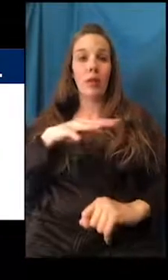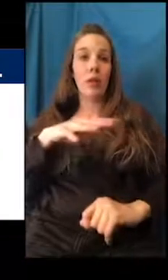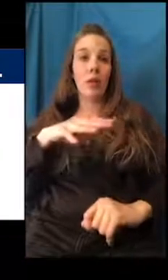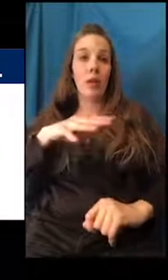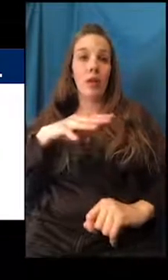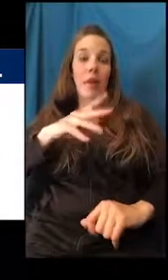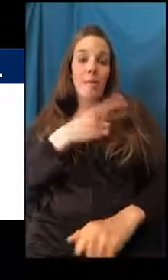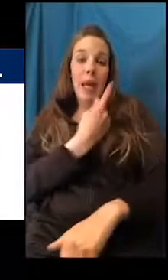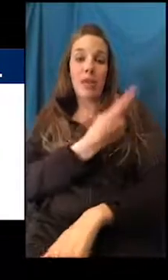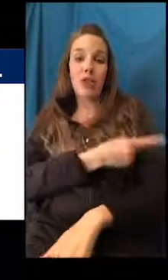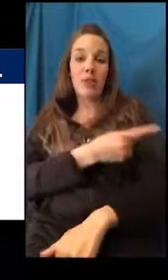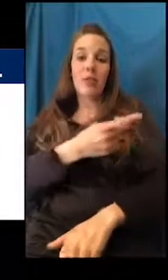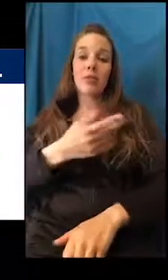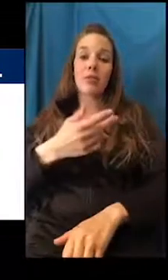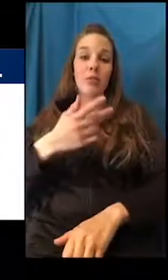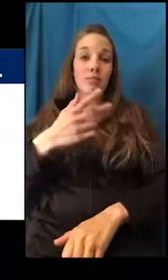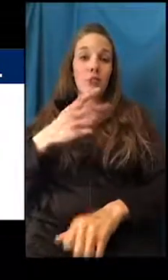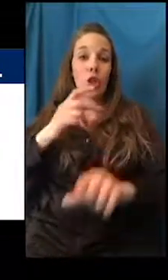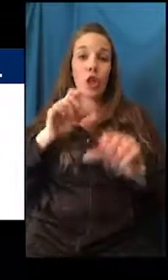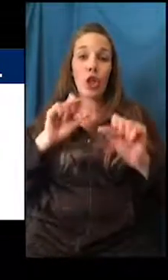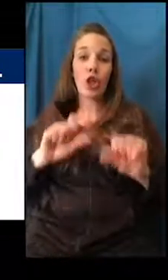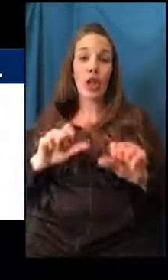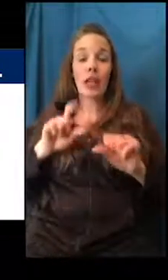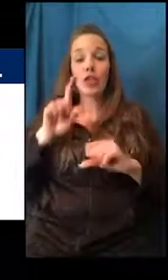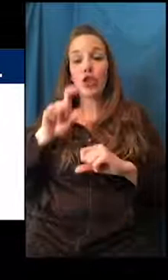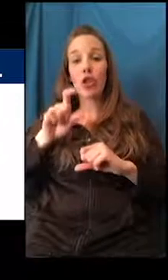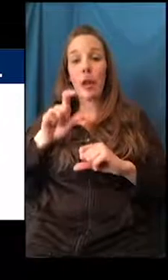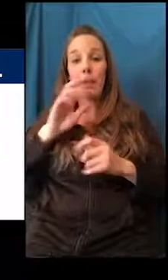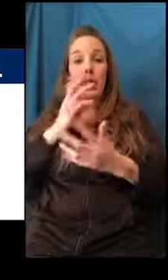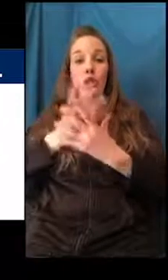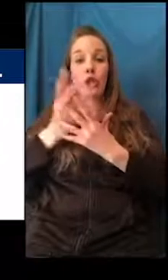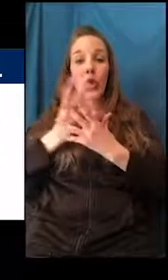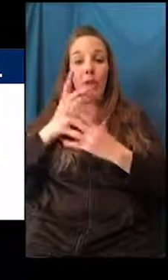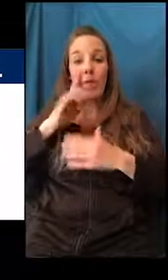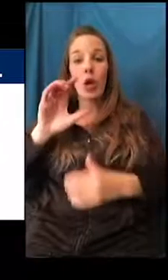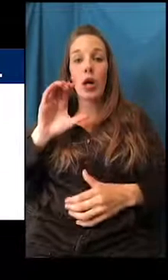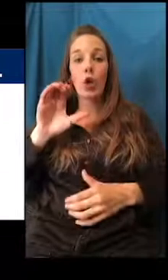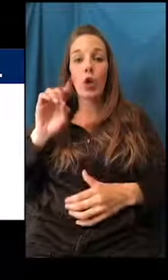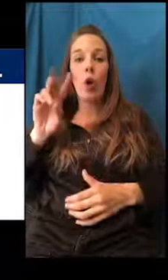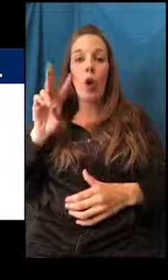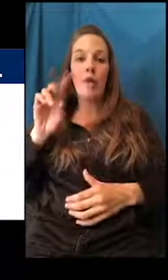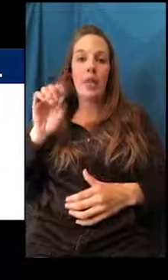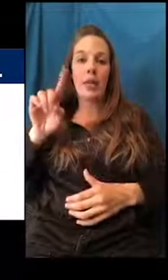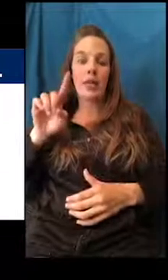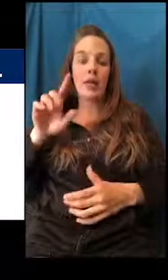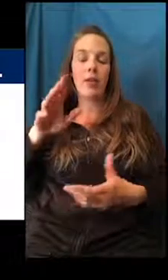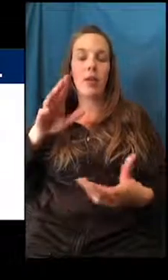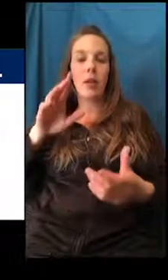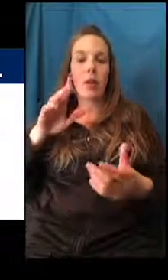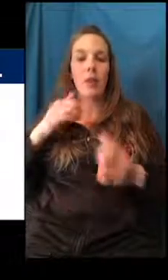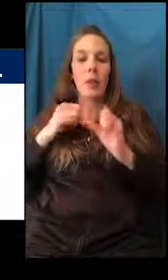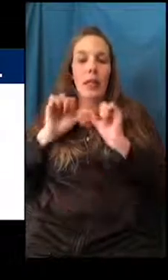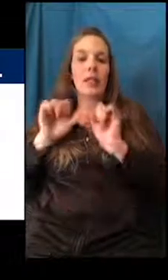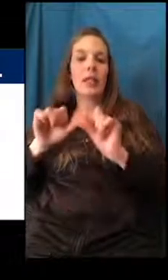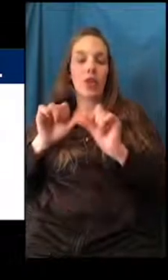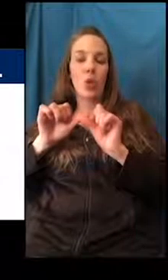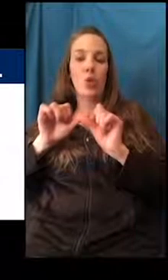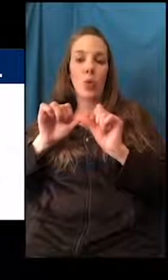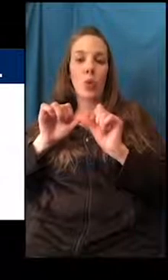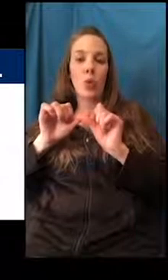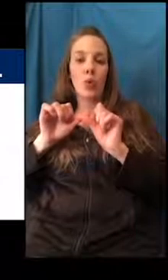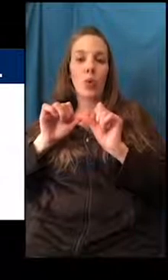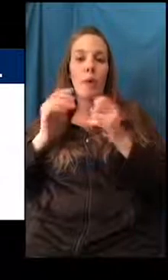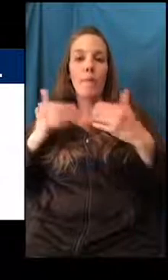patients that could and should be screened for COVID. So as we continue to move through the